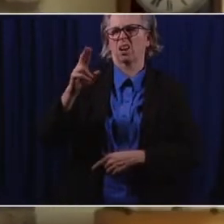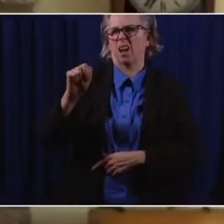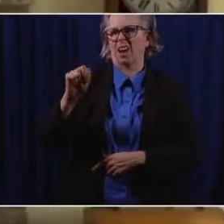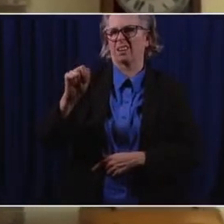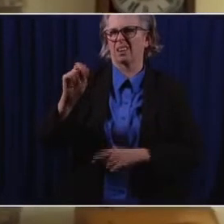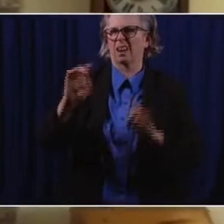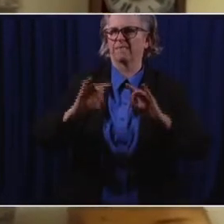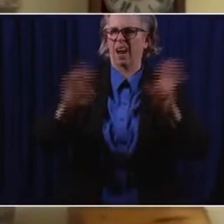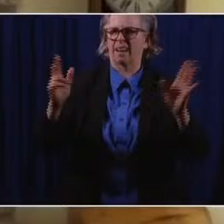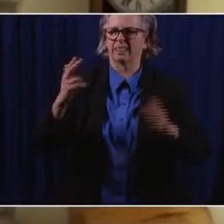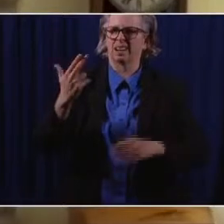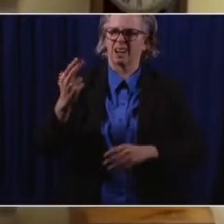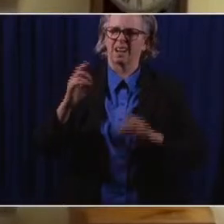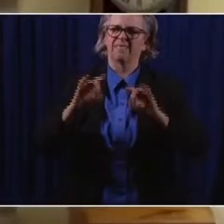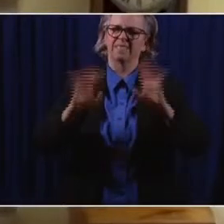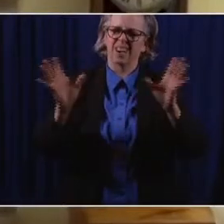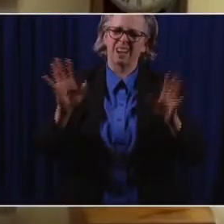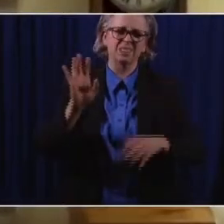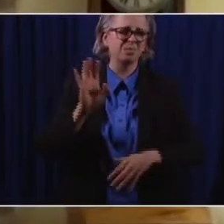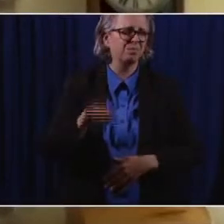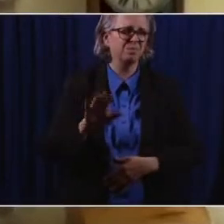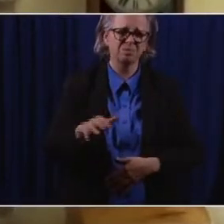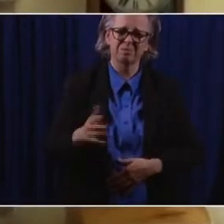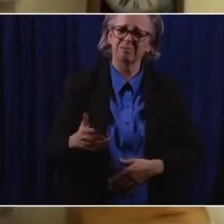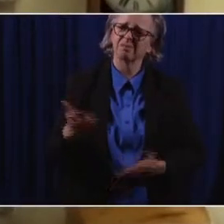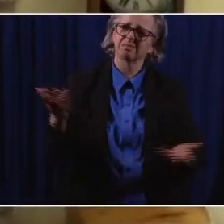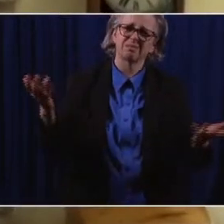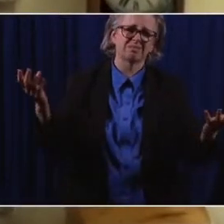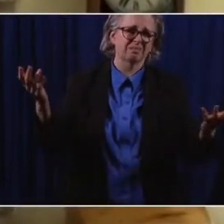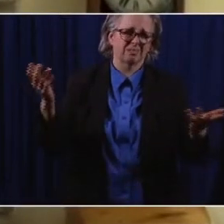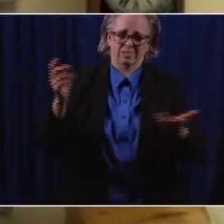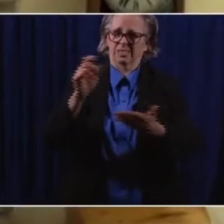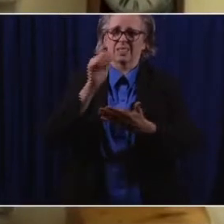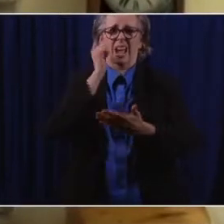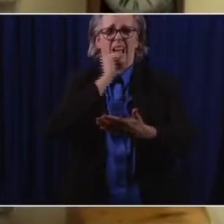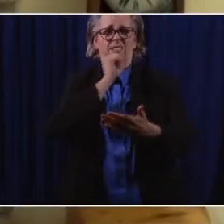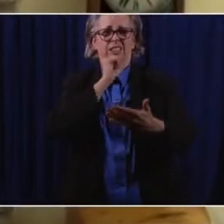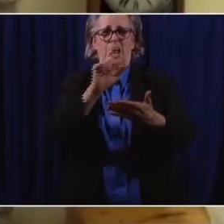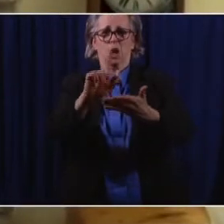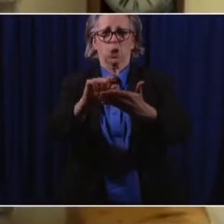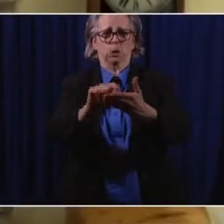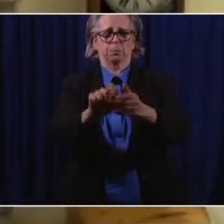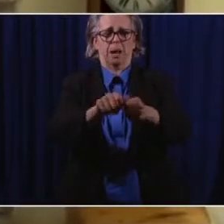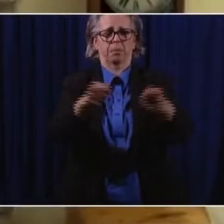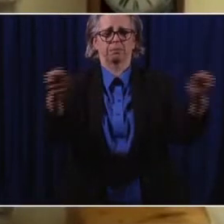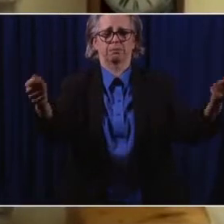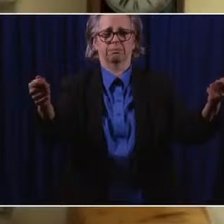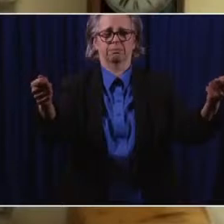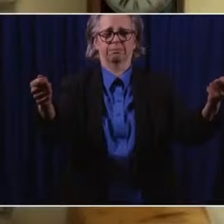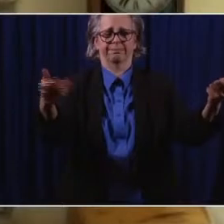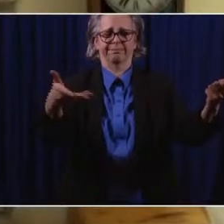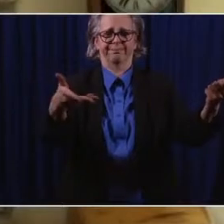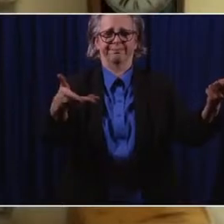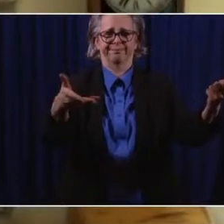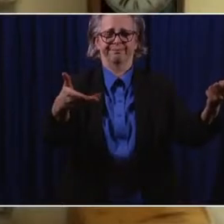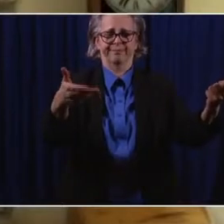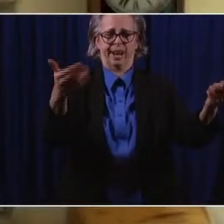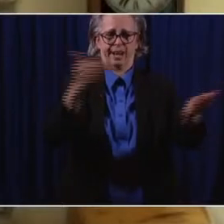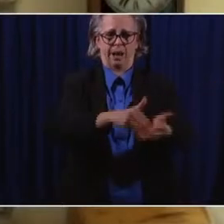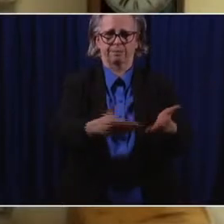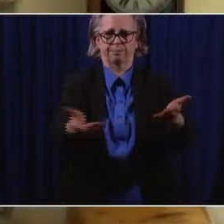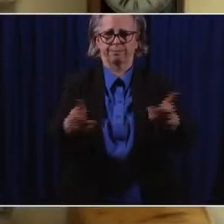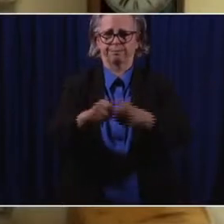the things that we see literally every single day. Our fellow Ohioans injured or killed through